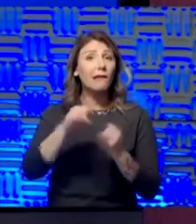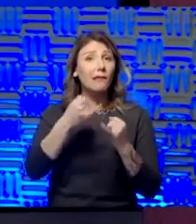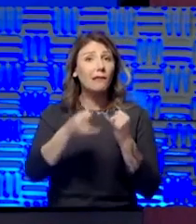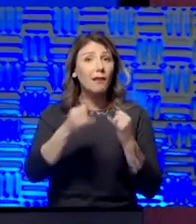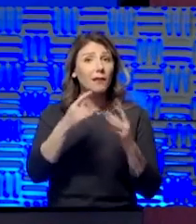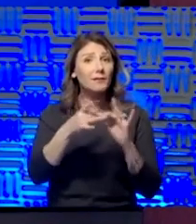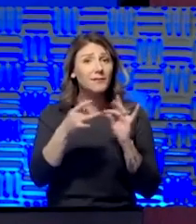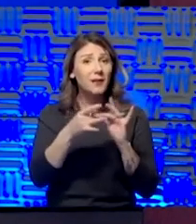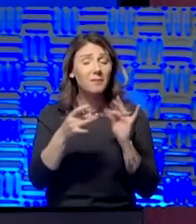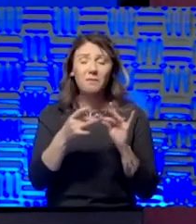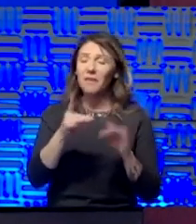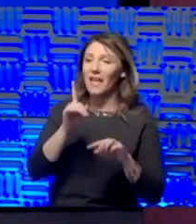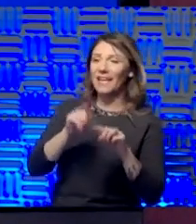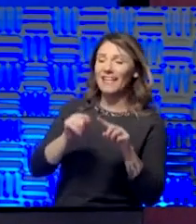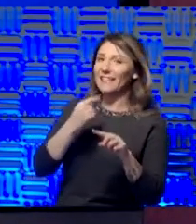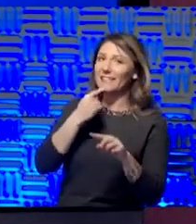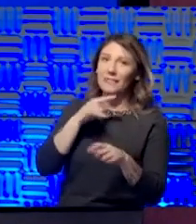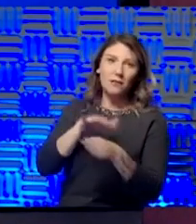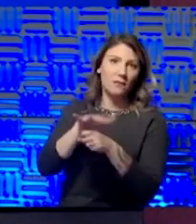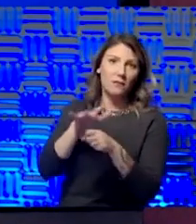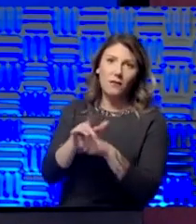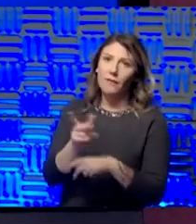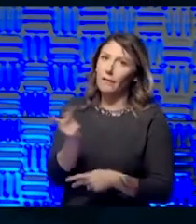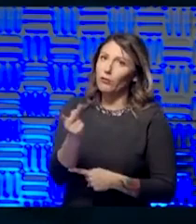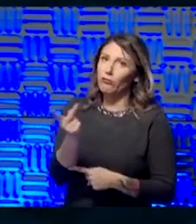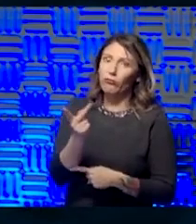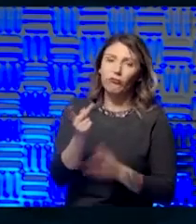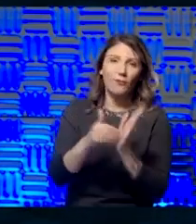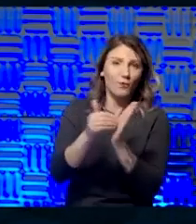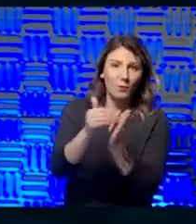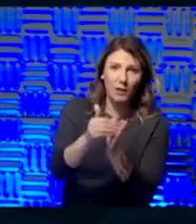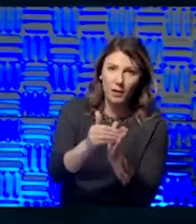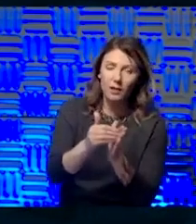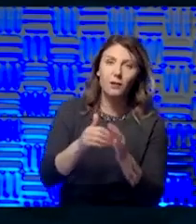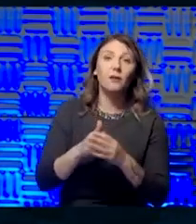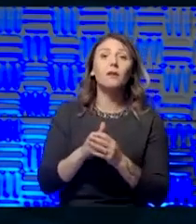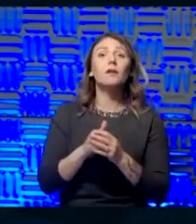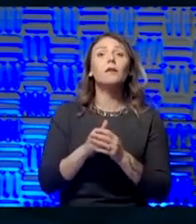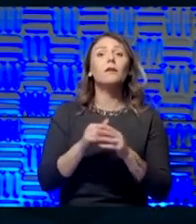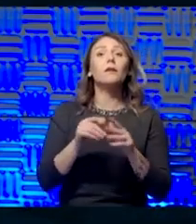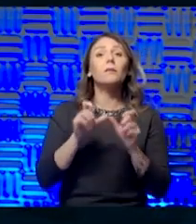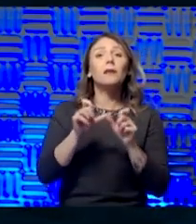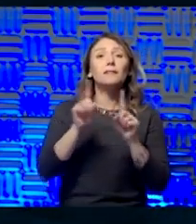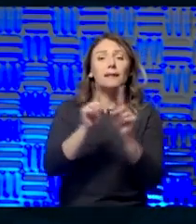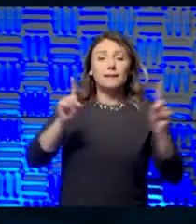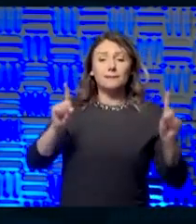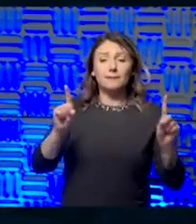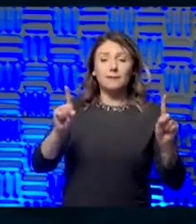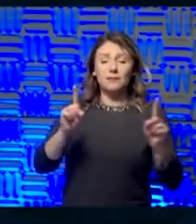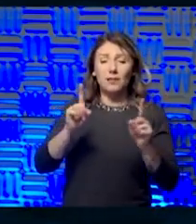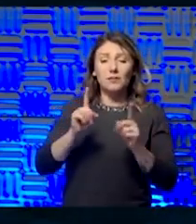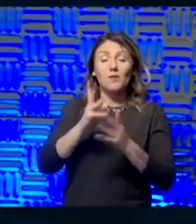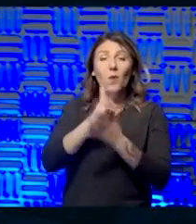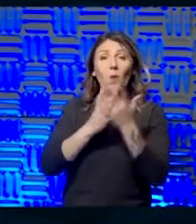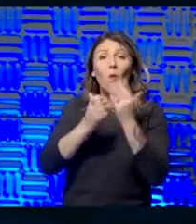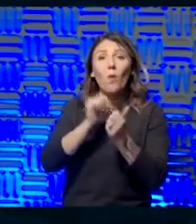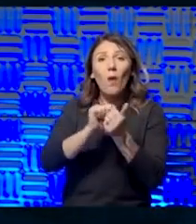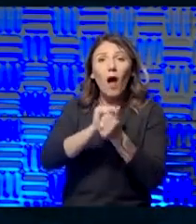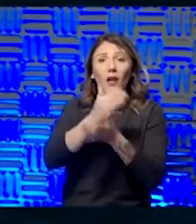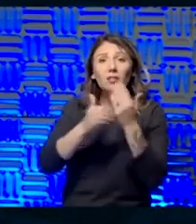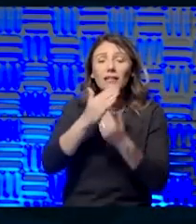I just can't say it enough. Like you and Dr. Hawkinson said repeatedly, keep your distance, wash your hands, don't touch your